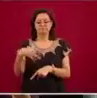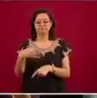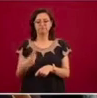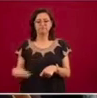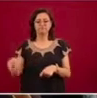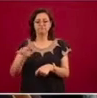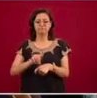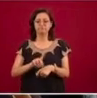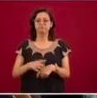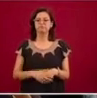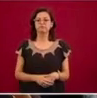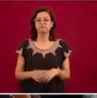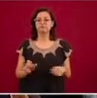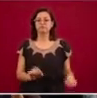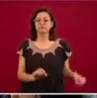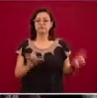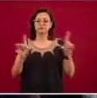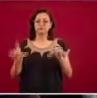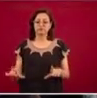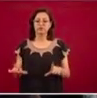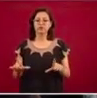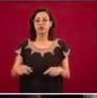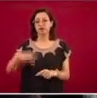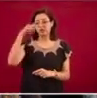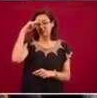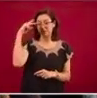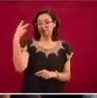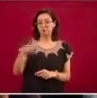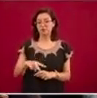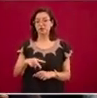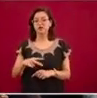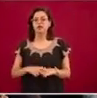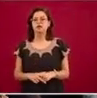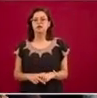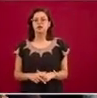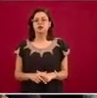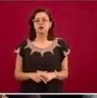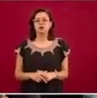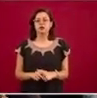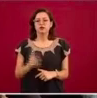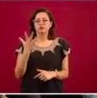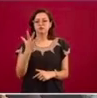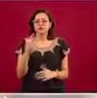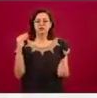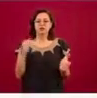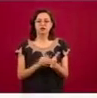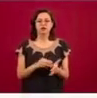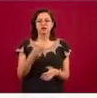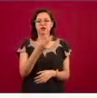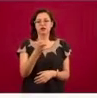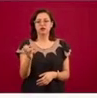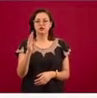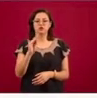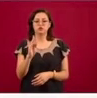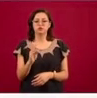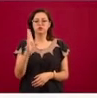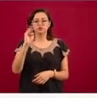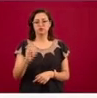region with the highest representation in the chart. Here we can take a look at the national data. We